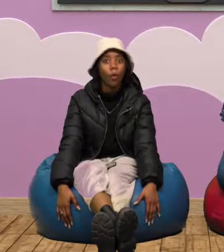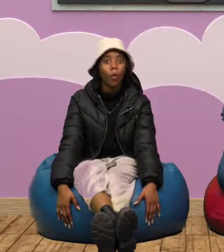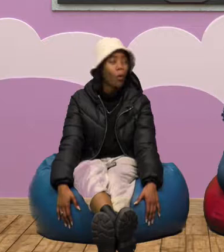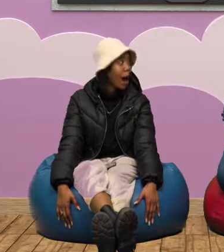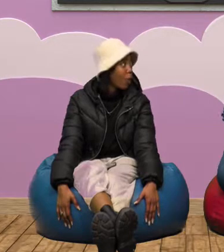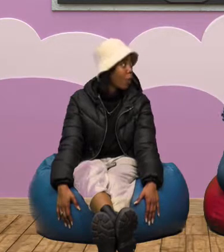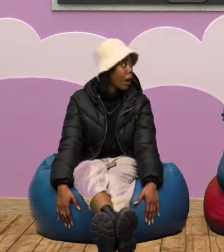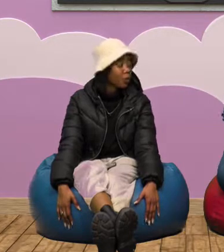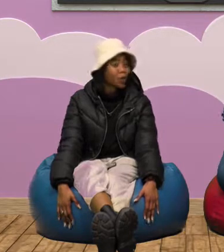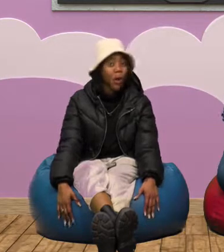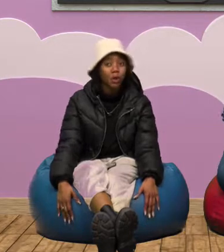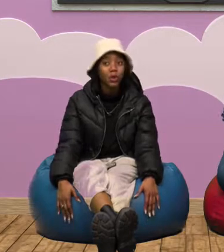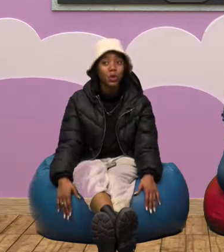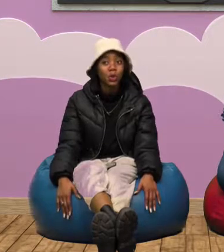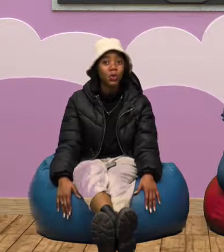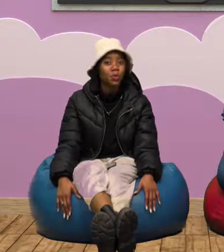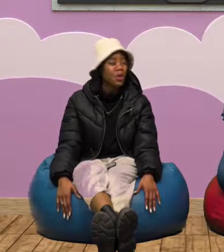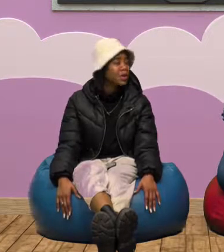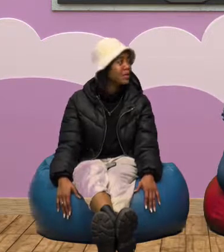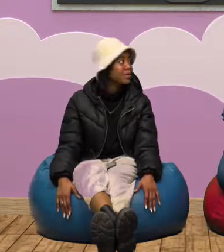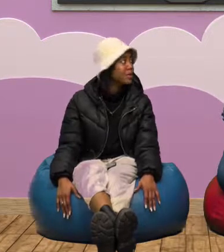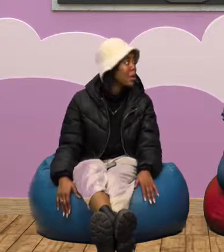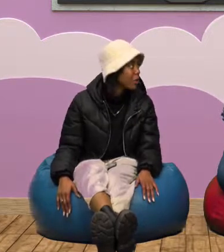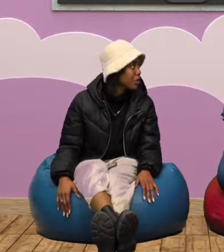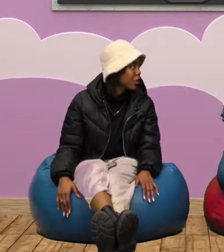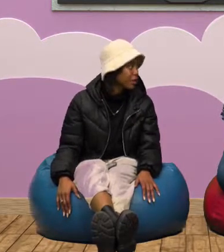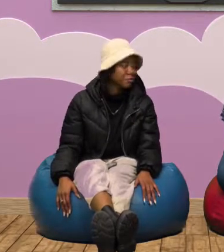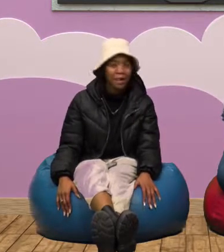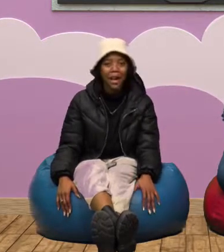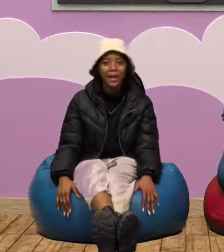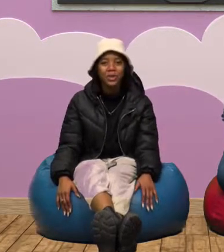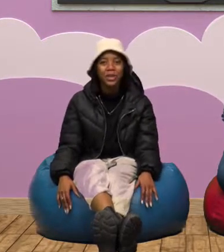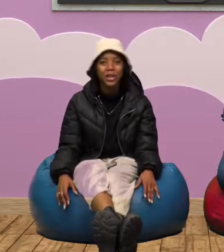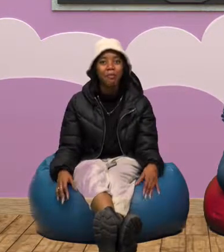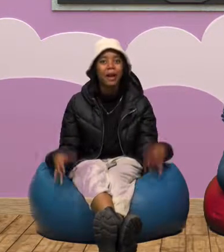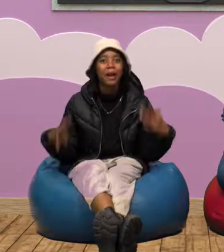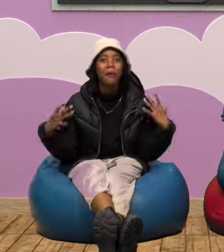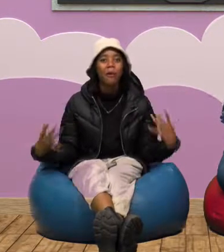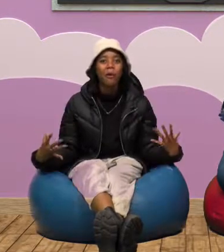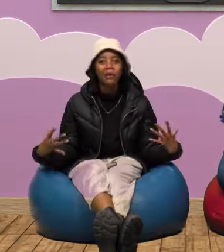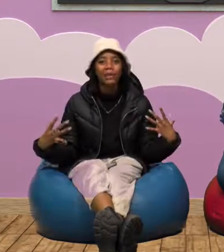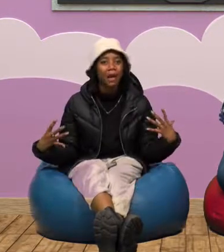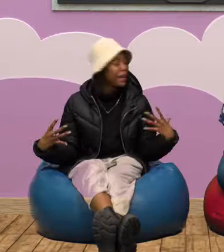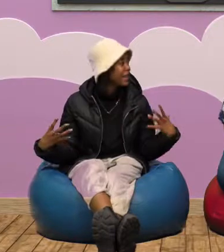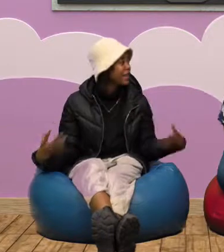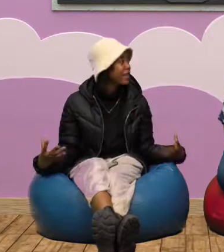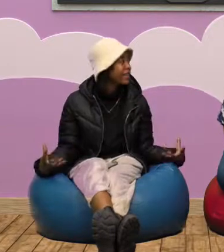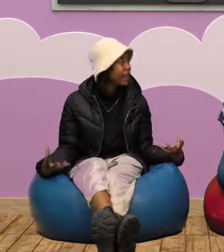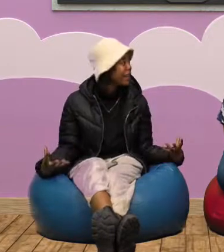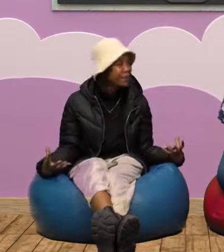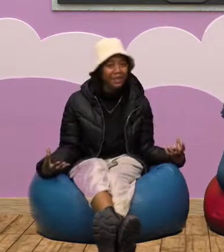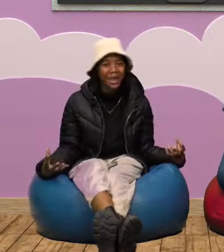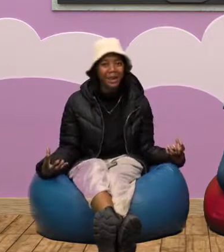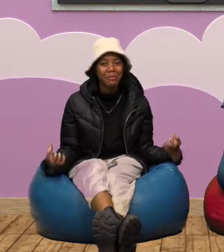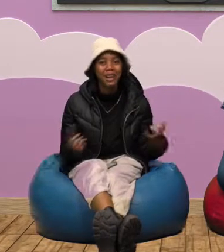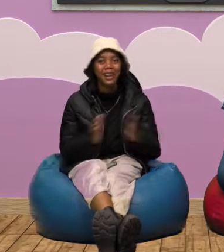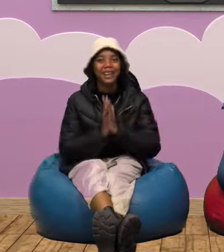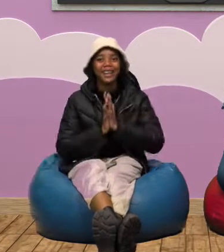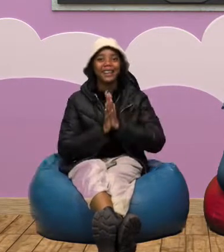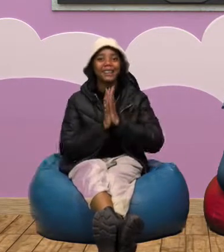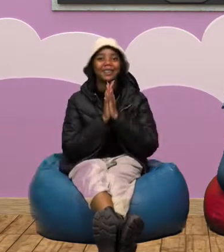Wow, wow, wow. Those two were so much fun. I enjoy them all the time. I can never get tired of